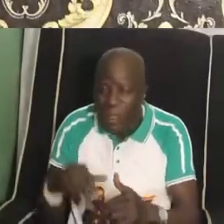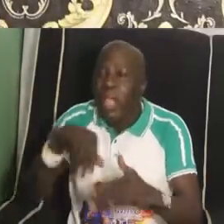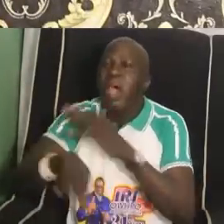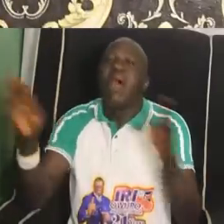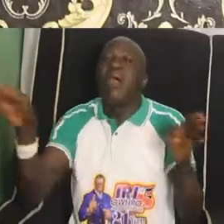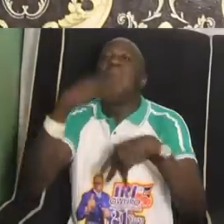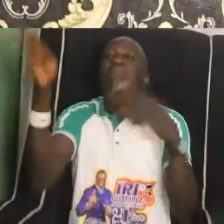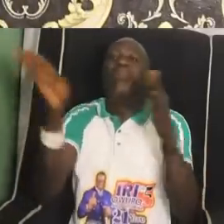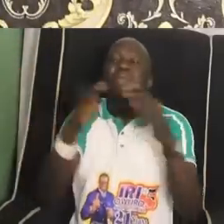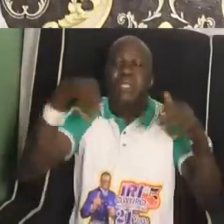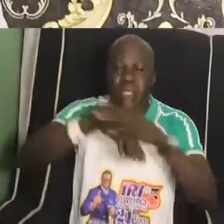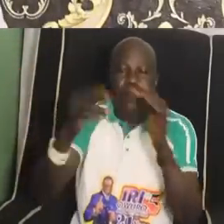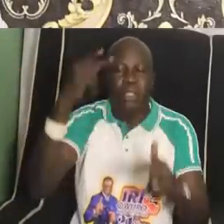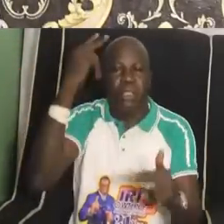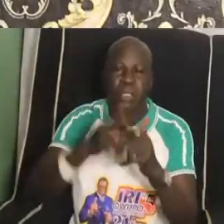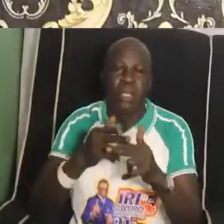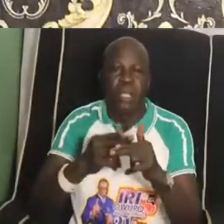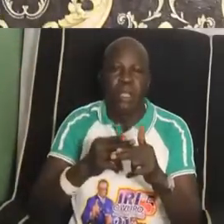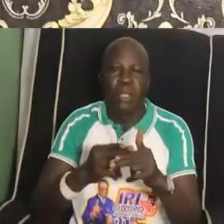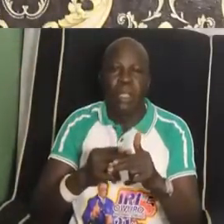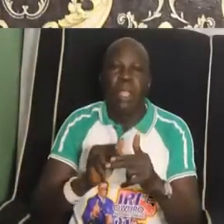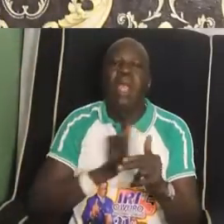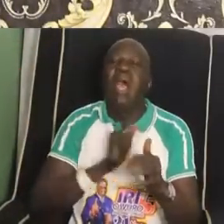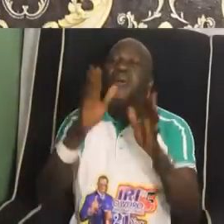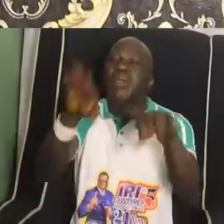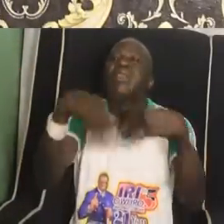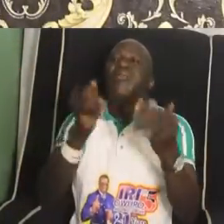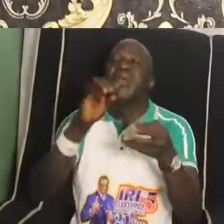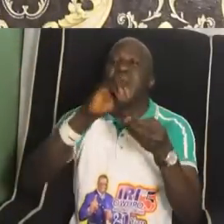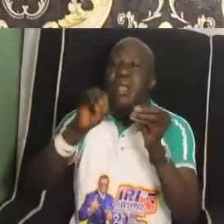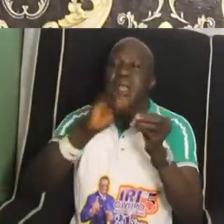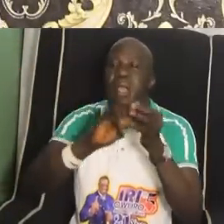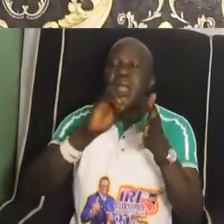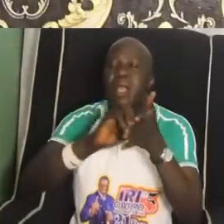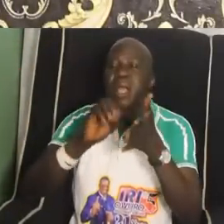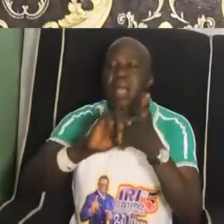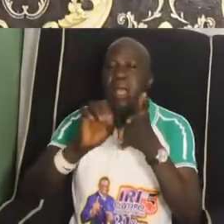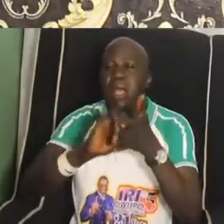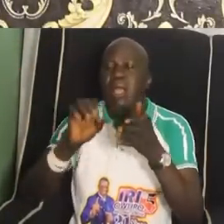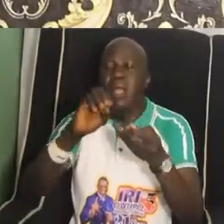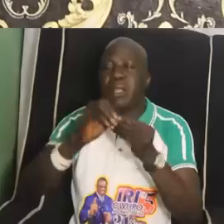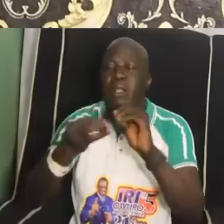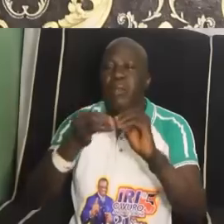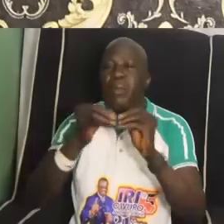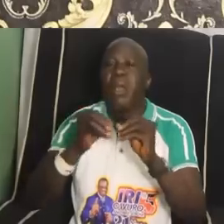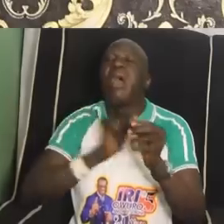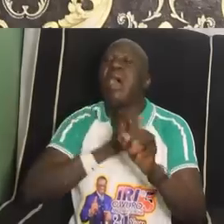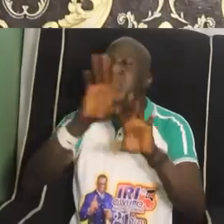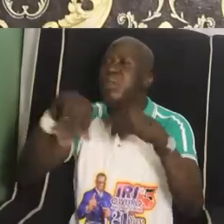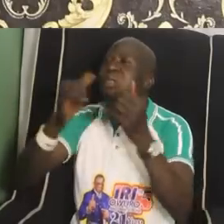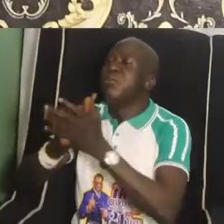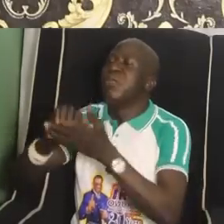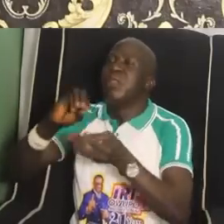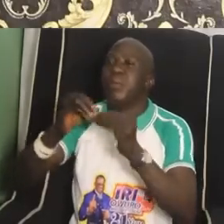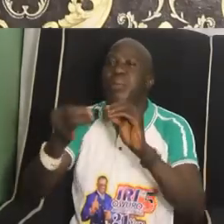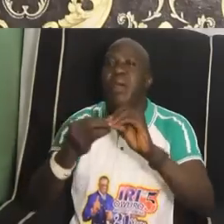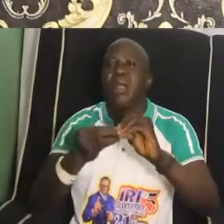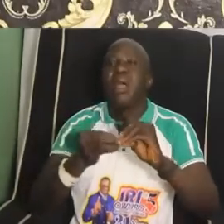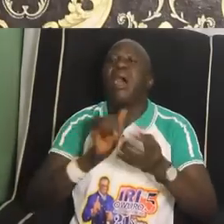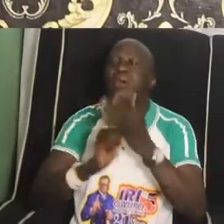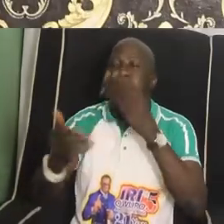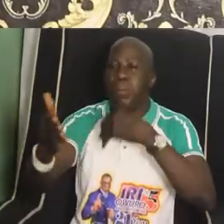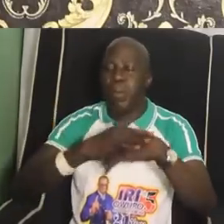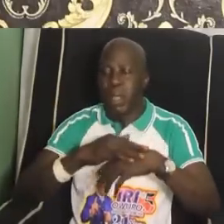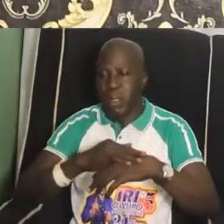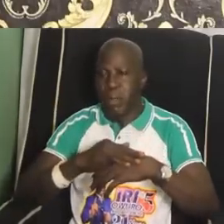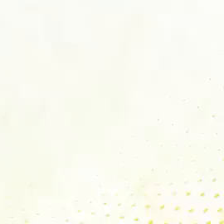the blessing. You get it. I'll give you the account number. Just have South Africa. I'll give you the number.